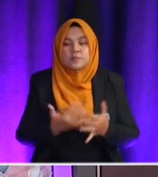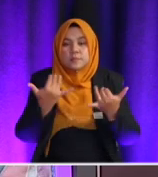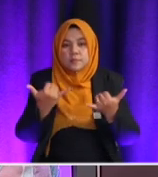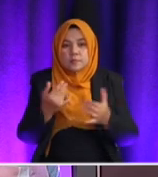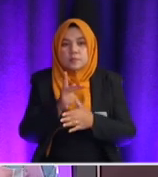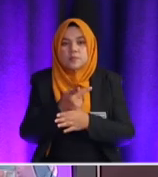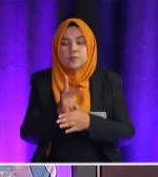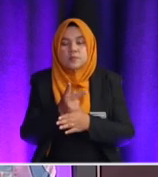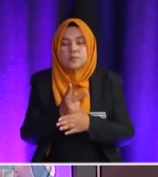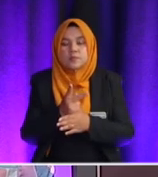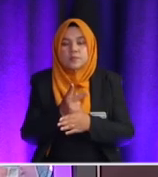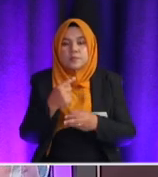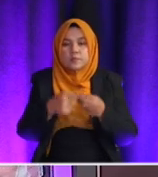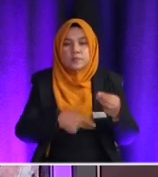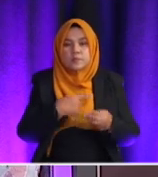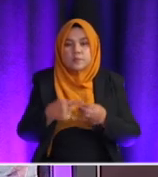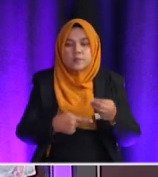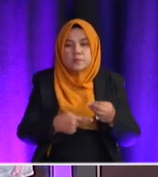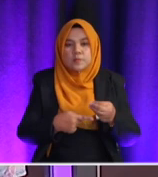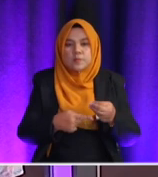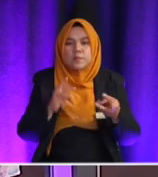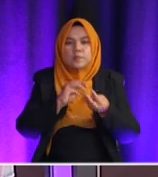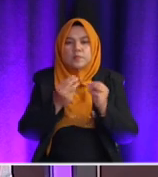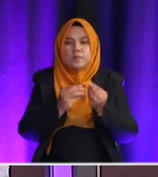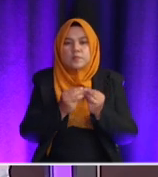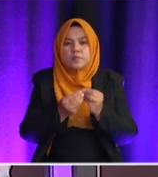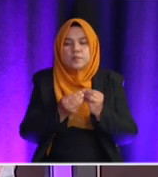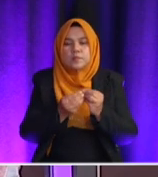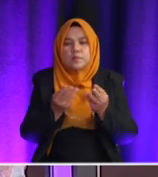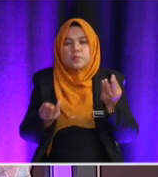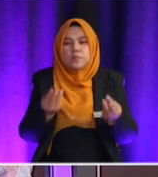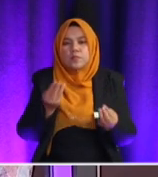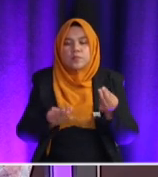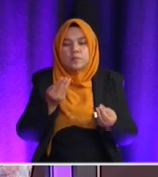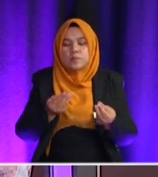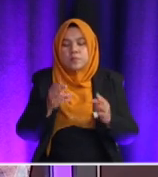with you guys about the issue and problems that might happen in